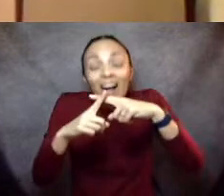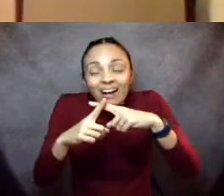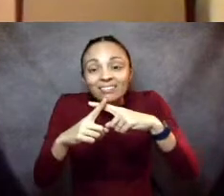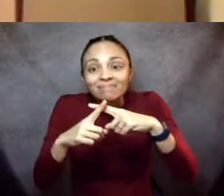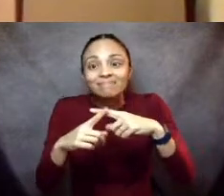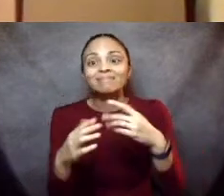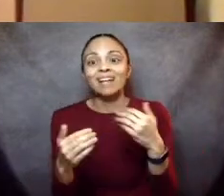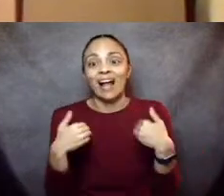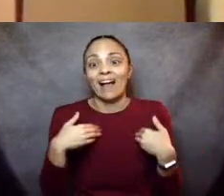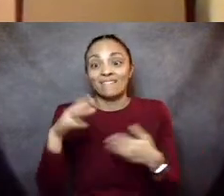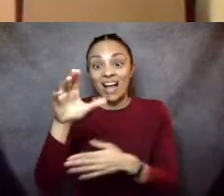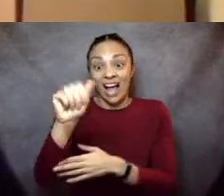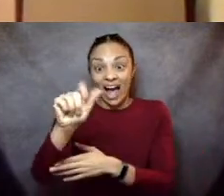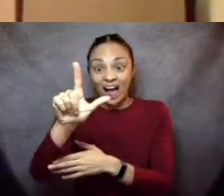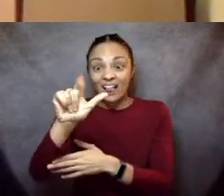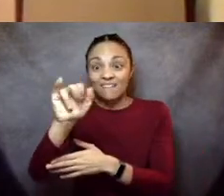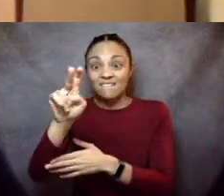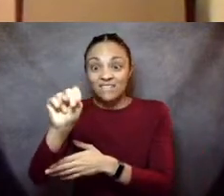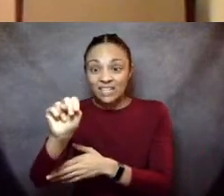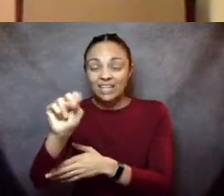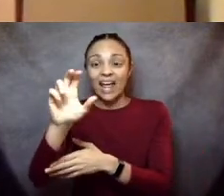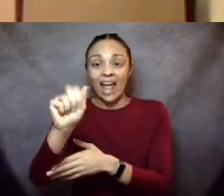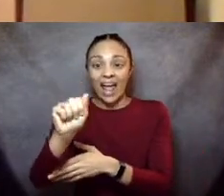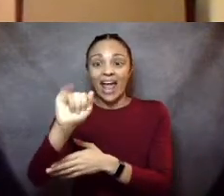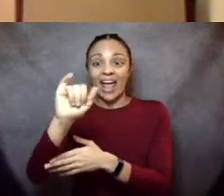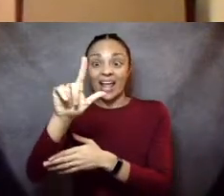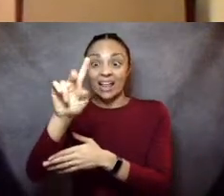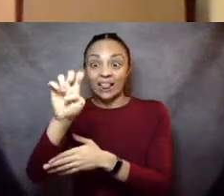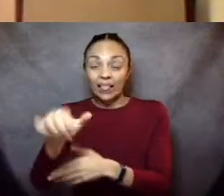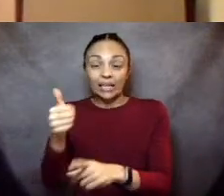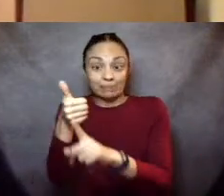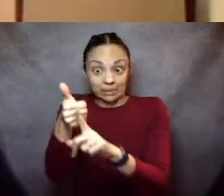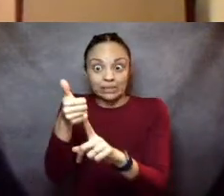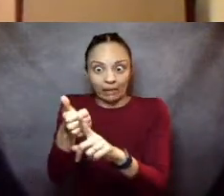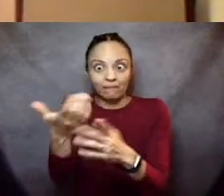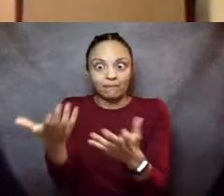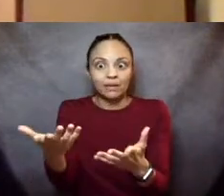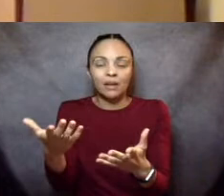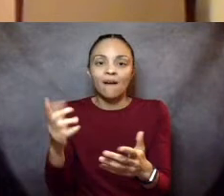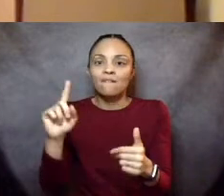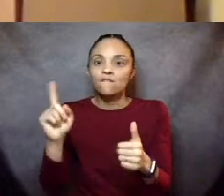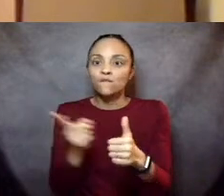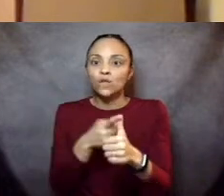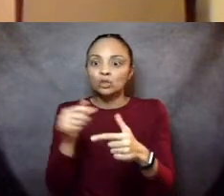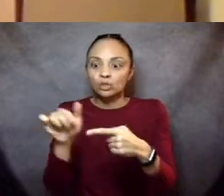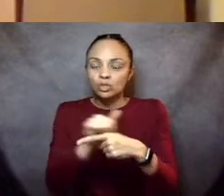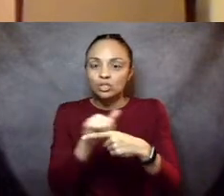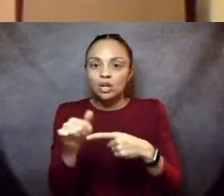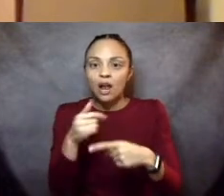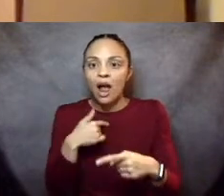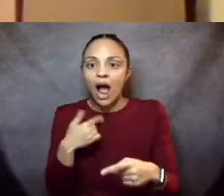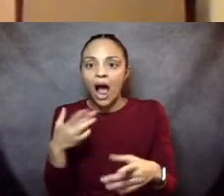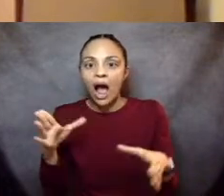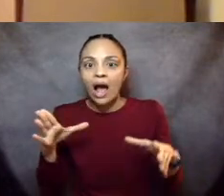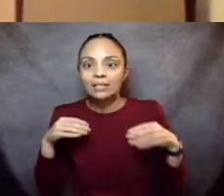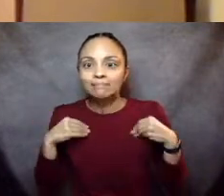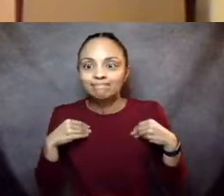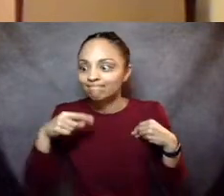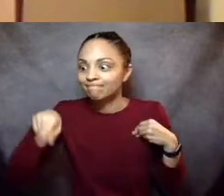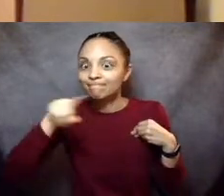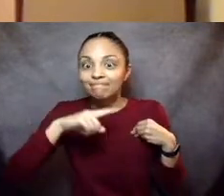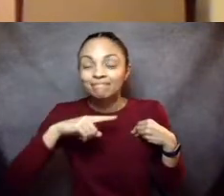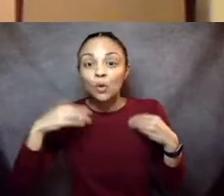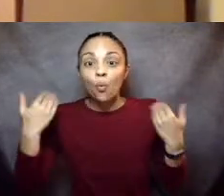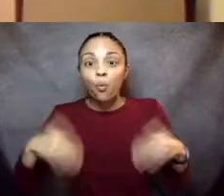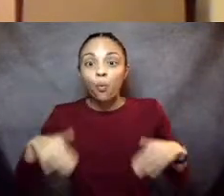Unbeknownst to me, first try, I got into the company. I was so thrilled. I